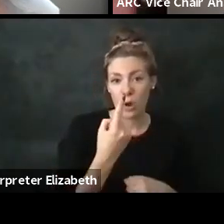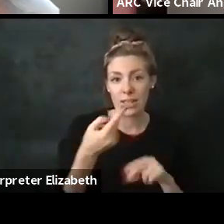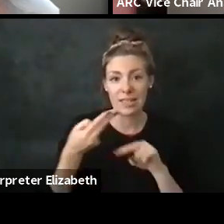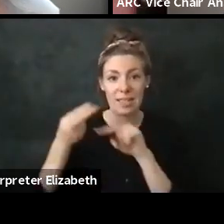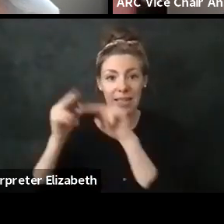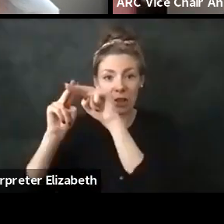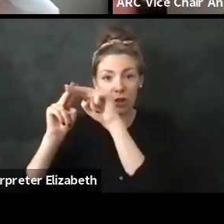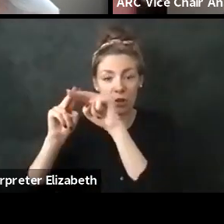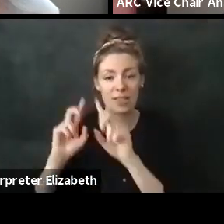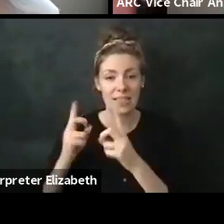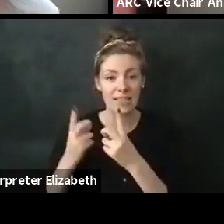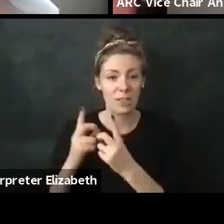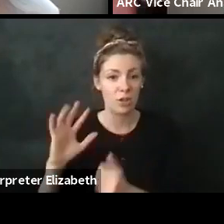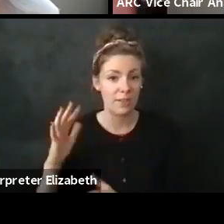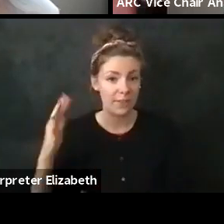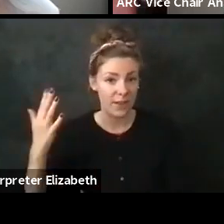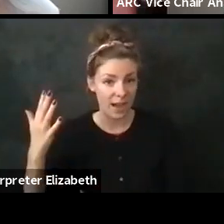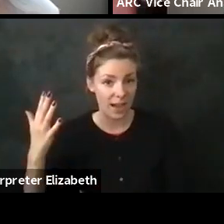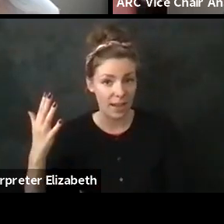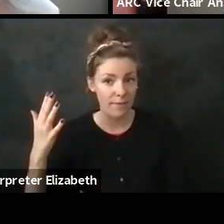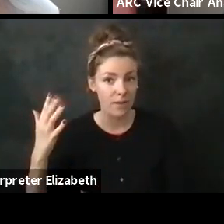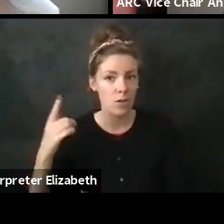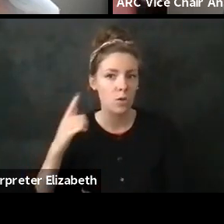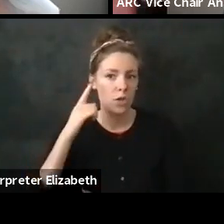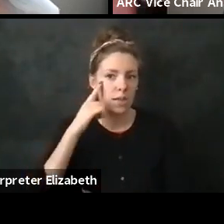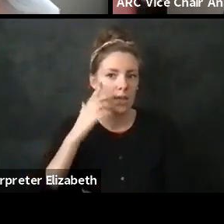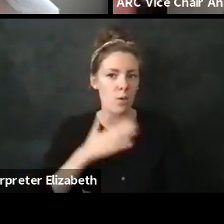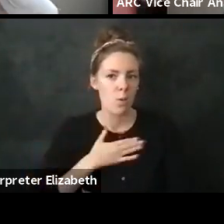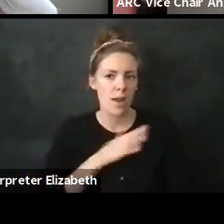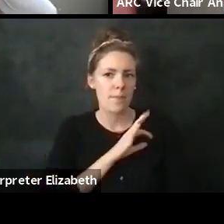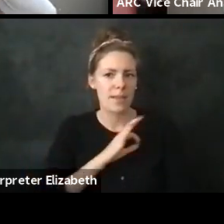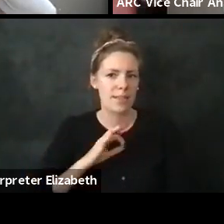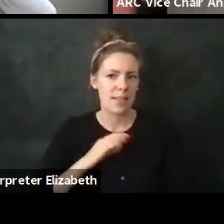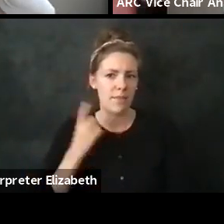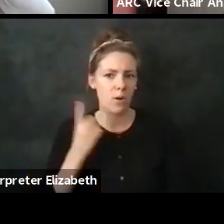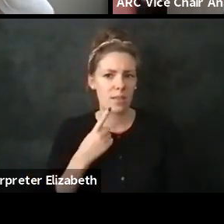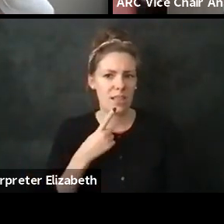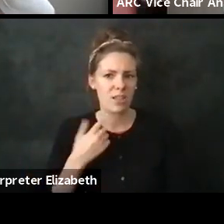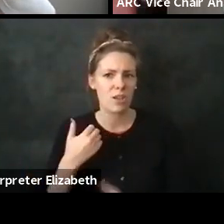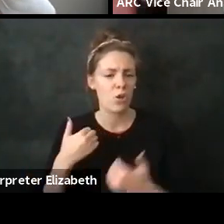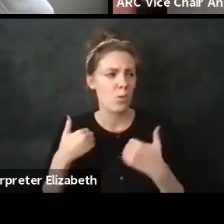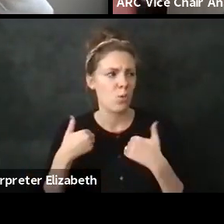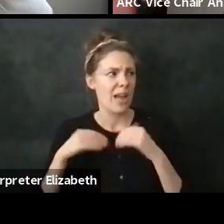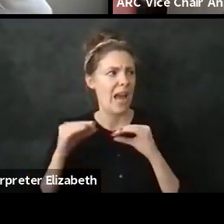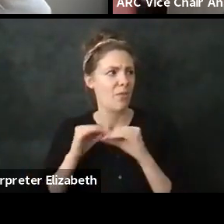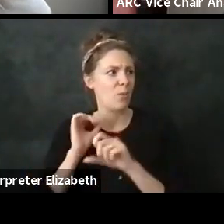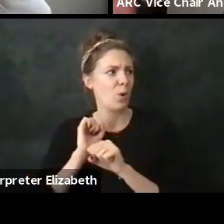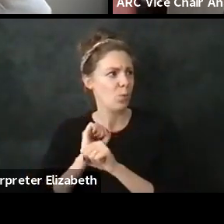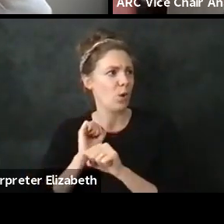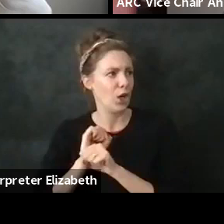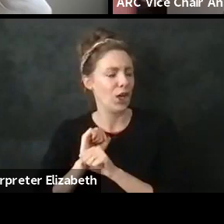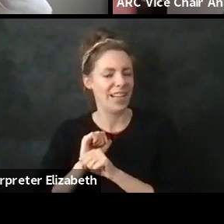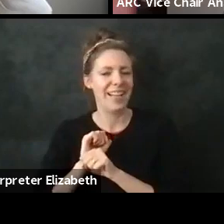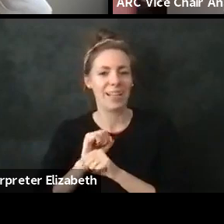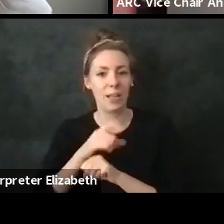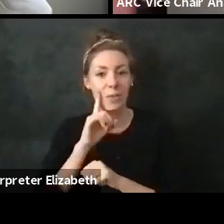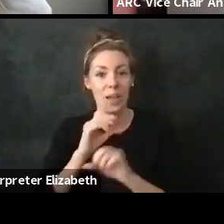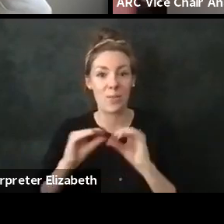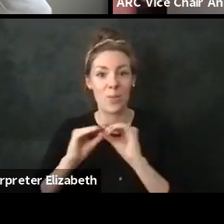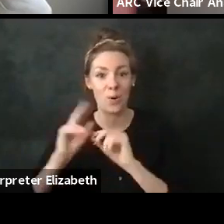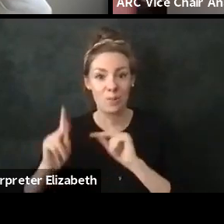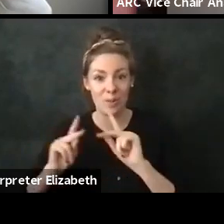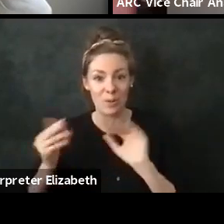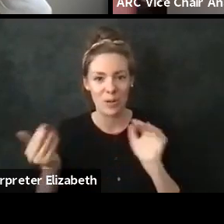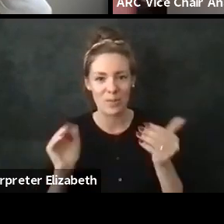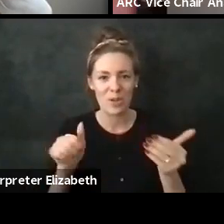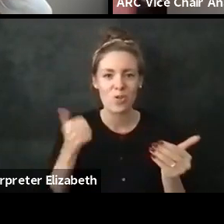in District 5, which I think validates my staff and my team always saying, we have more work than everybody else. Well, we did have some more people than everybody else. And